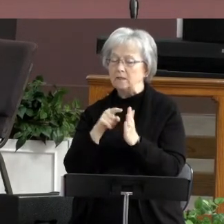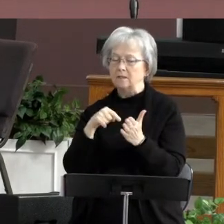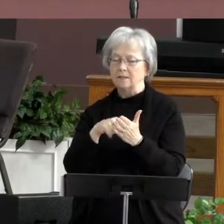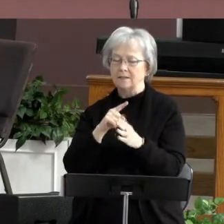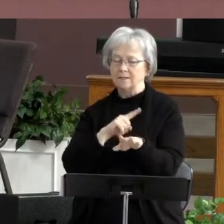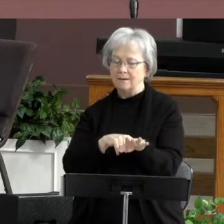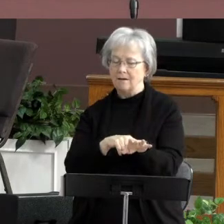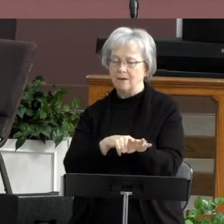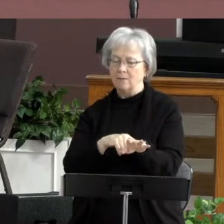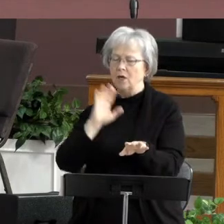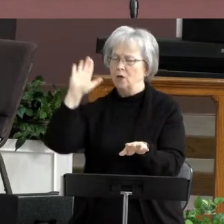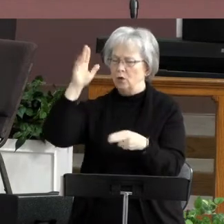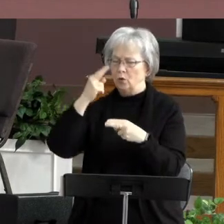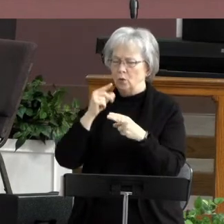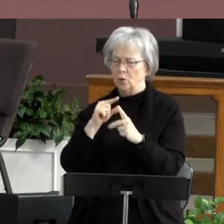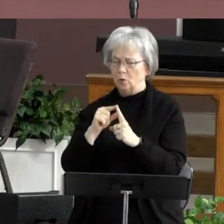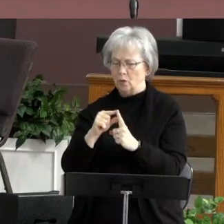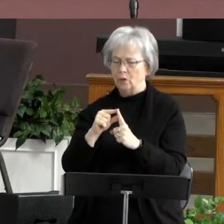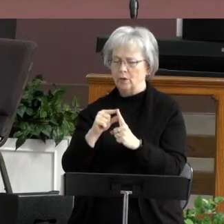Your word